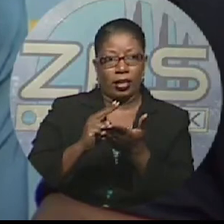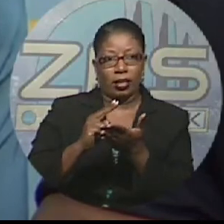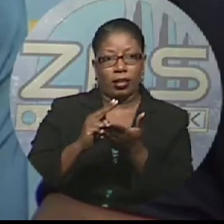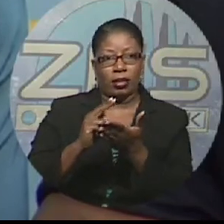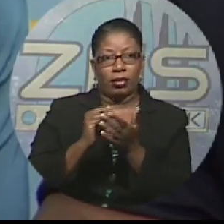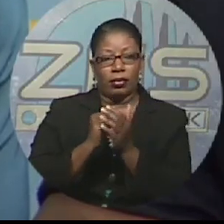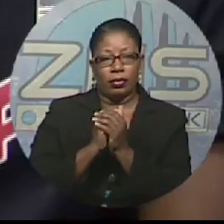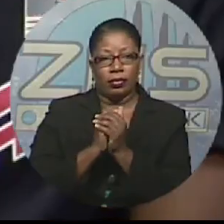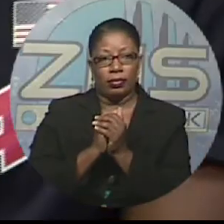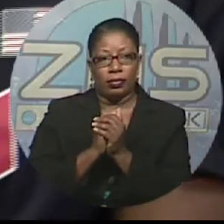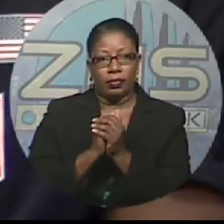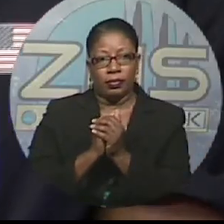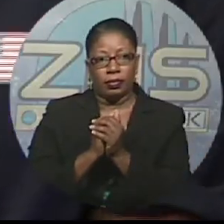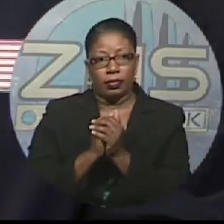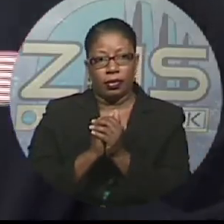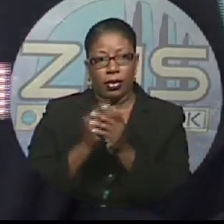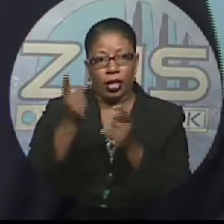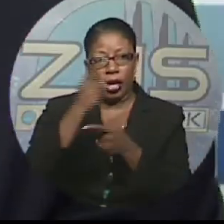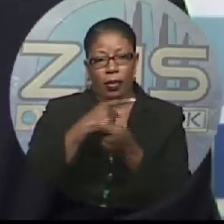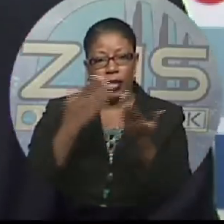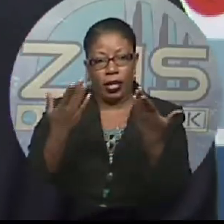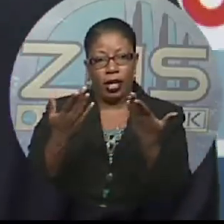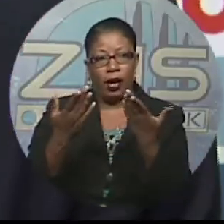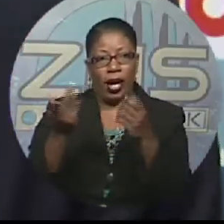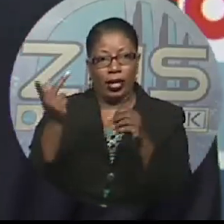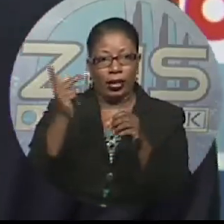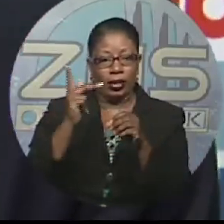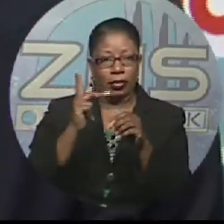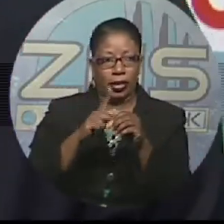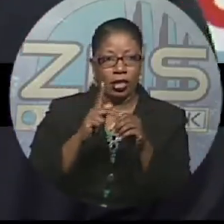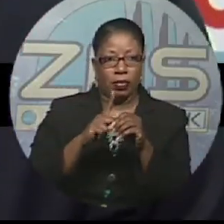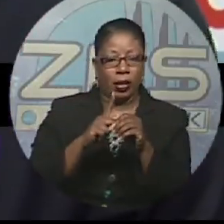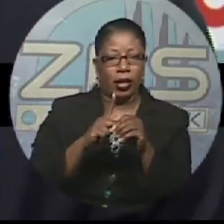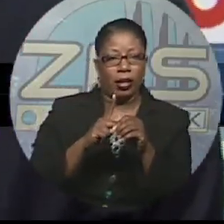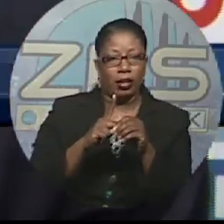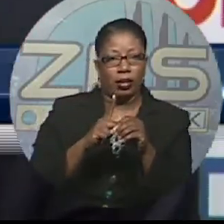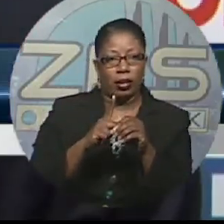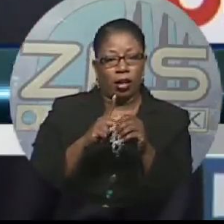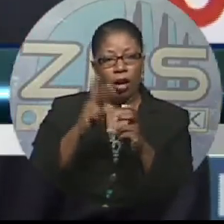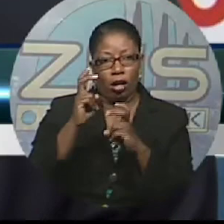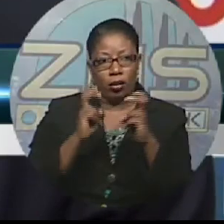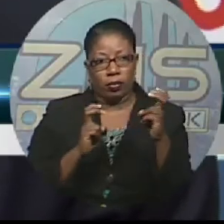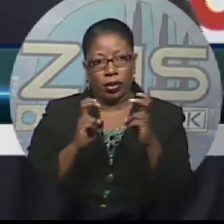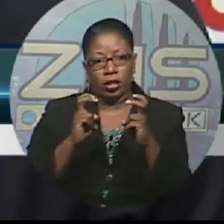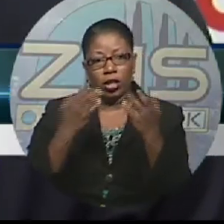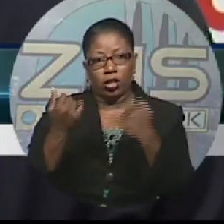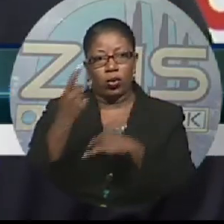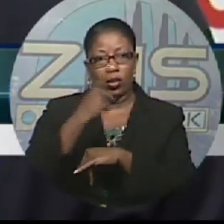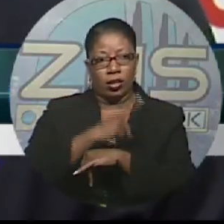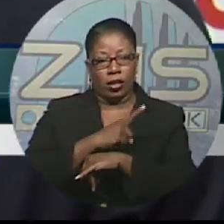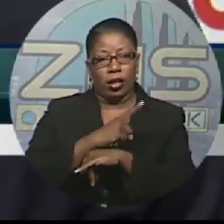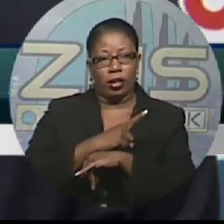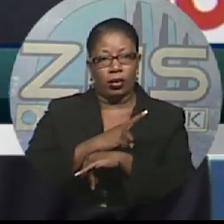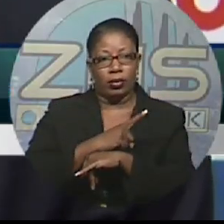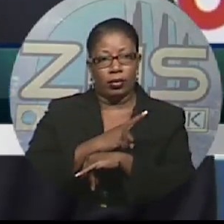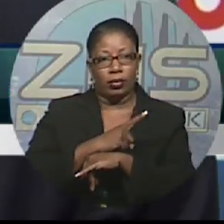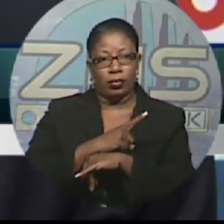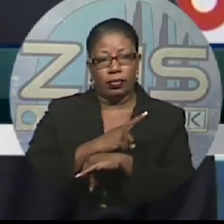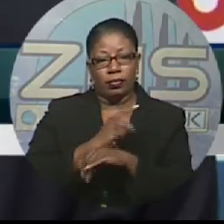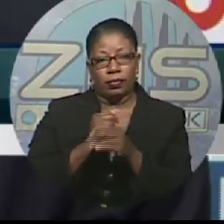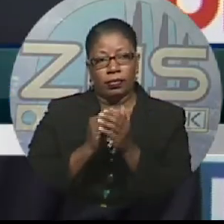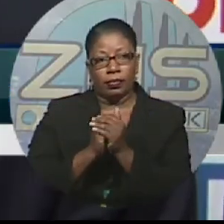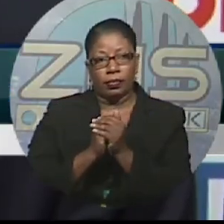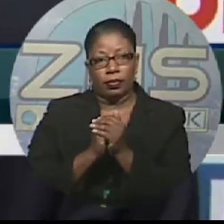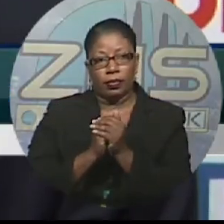and get the W, and that's what we did. You know, come out here, compete on this level. You got to always bring your A game. I think today was just a statement, you know, coming